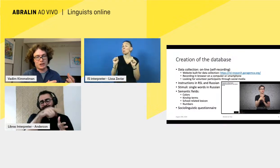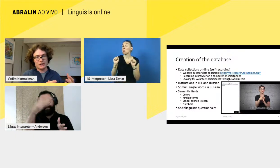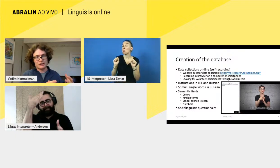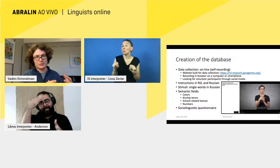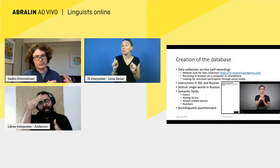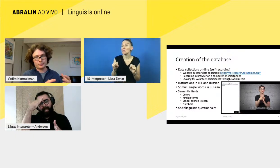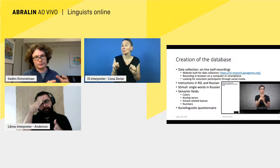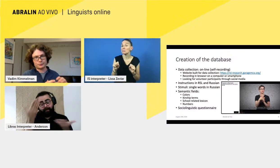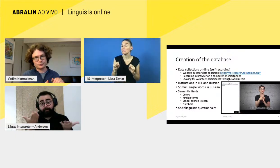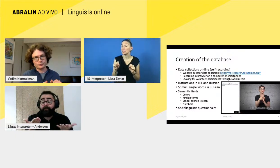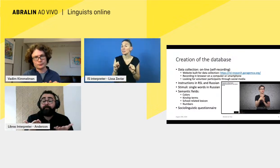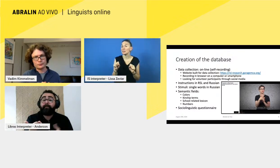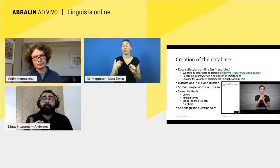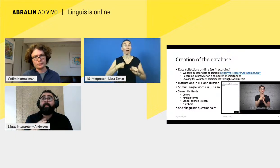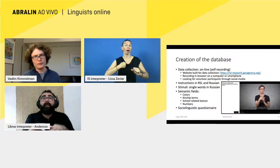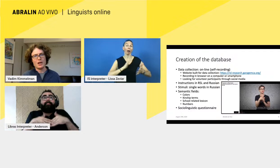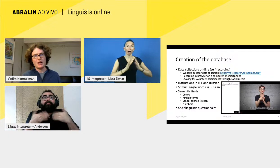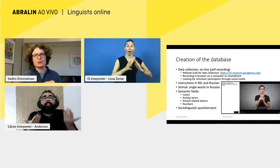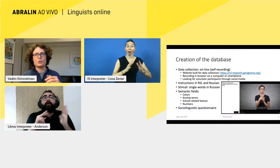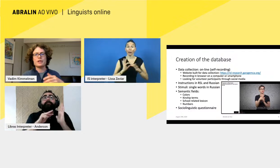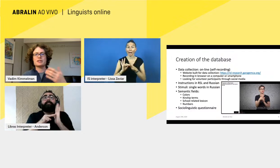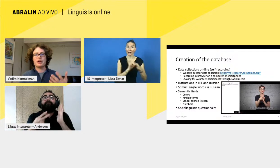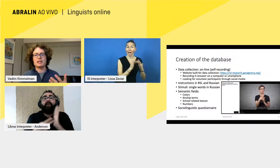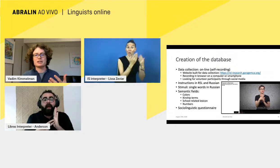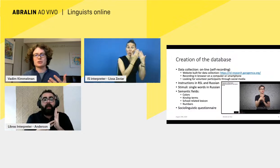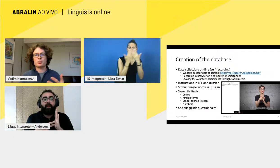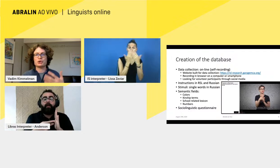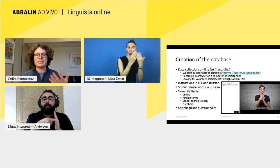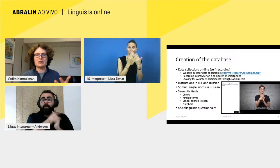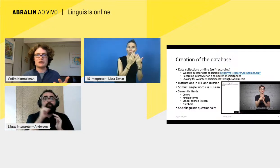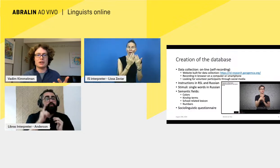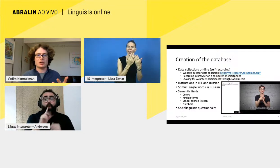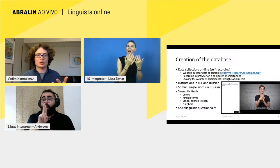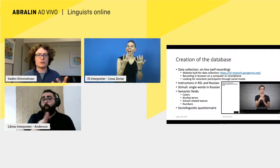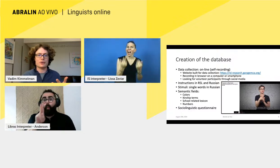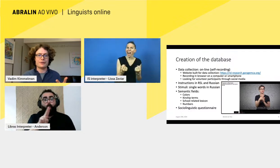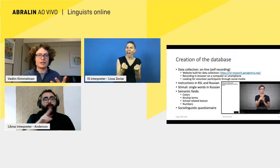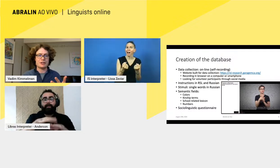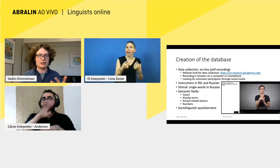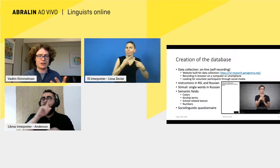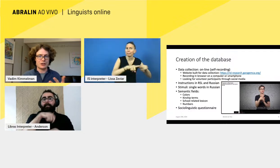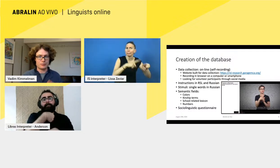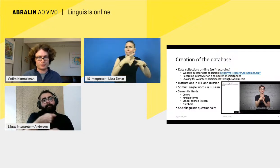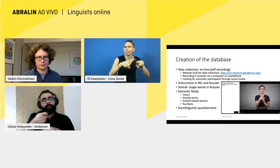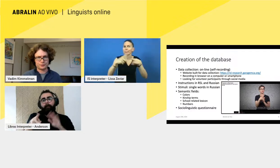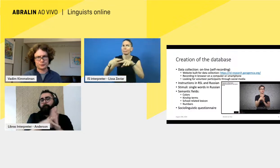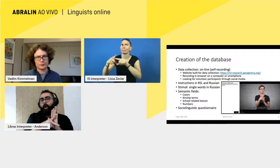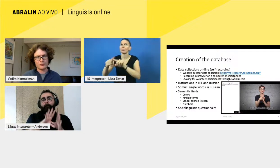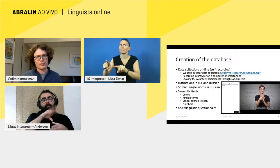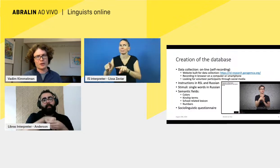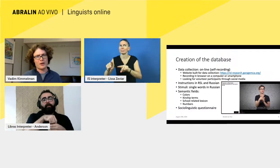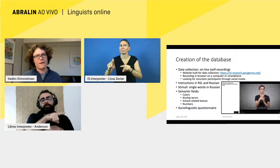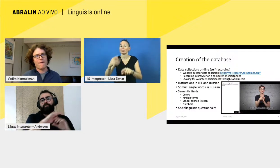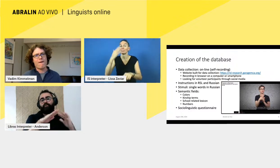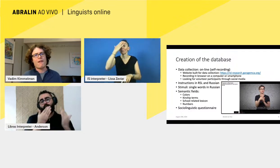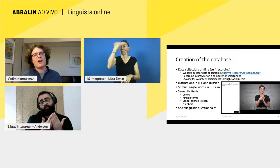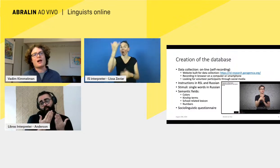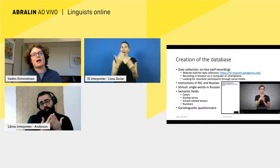school subjects. So we expected potentially a lot of variation there.